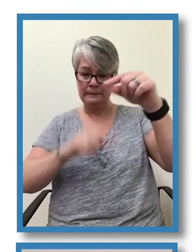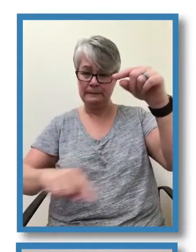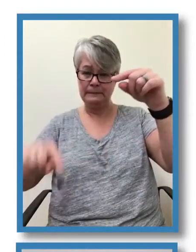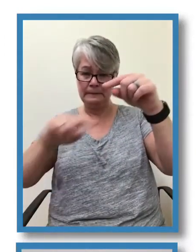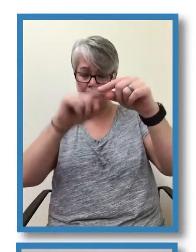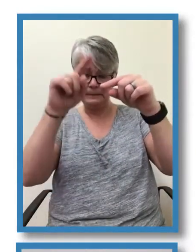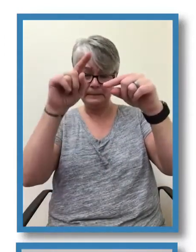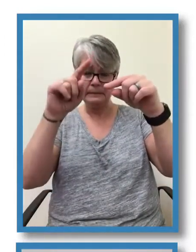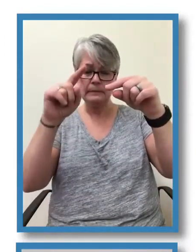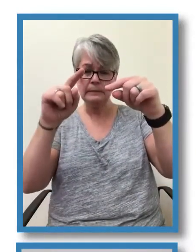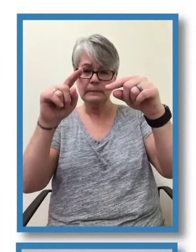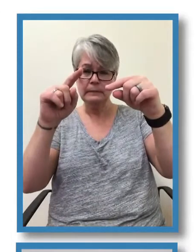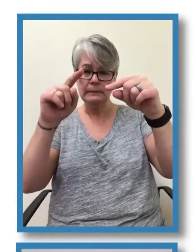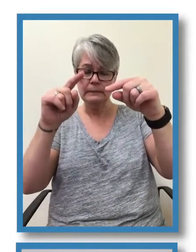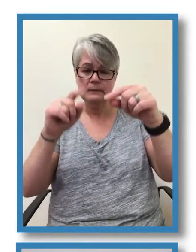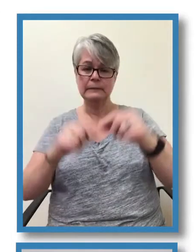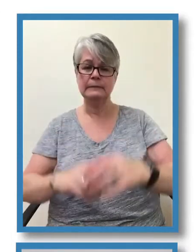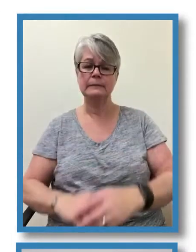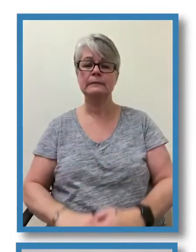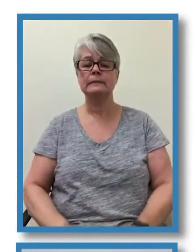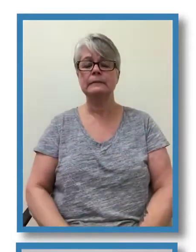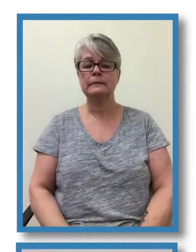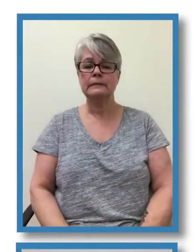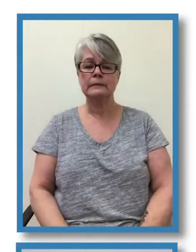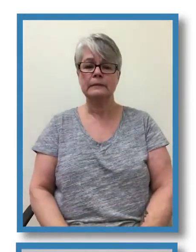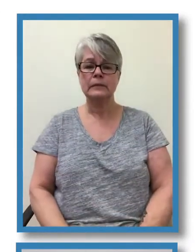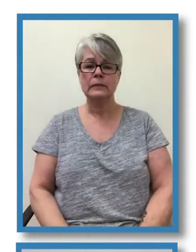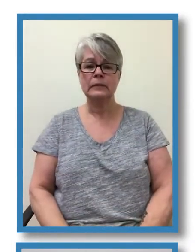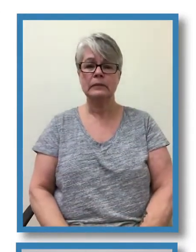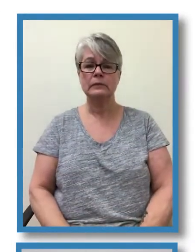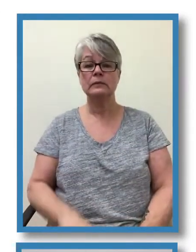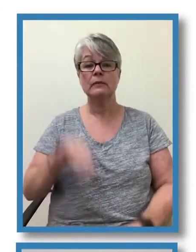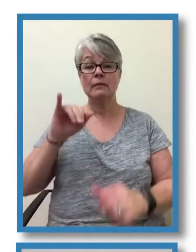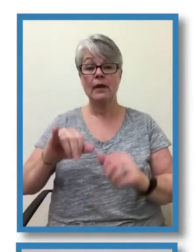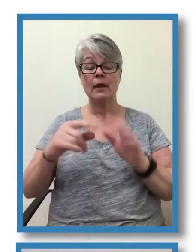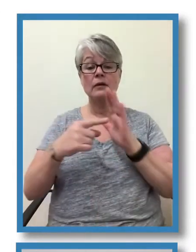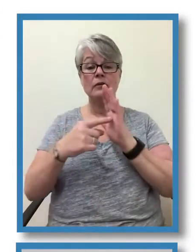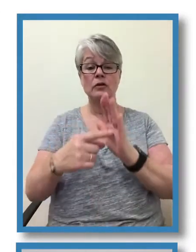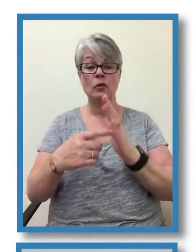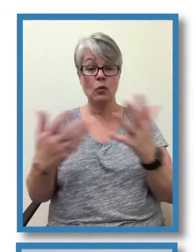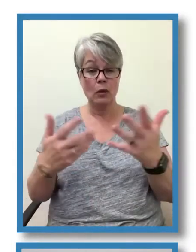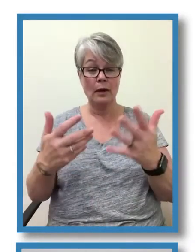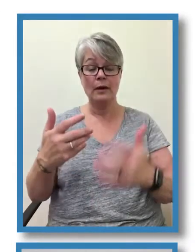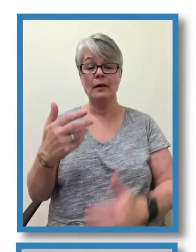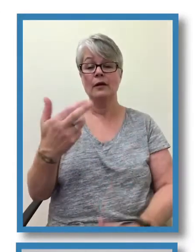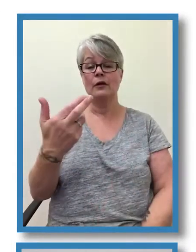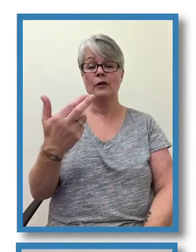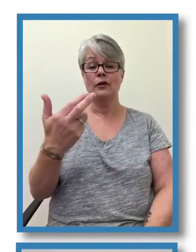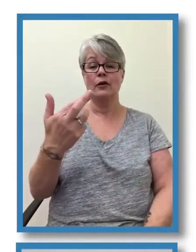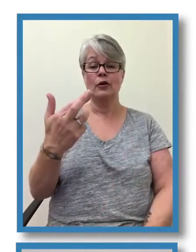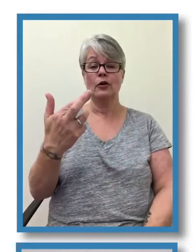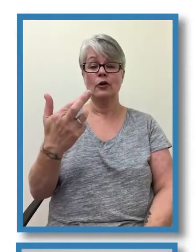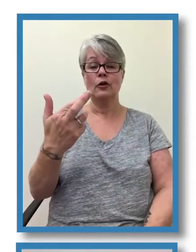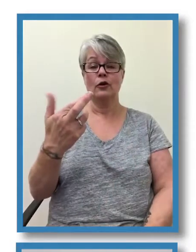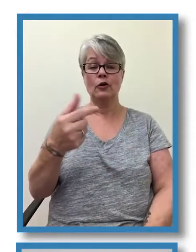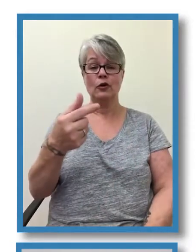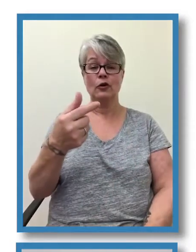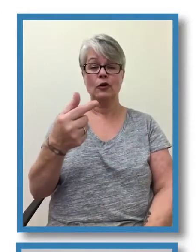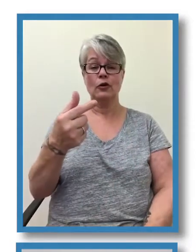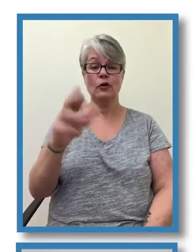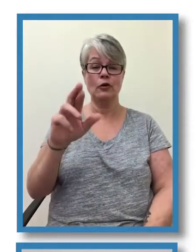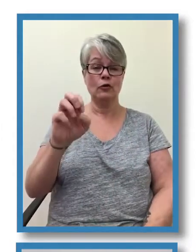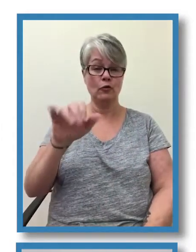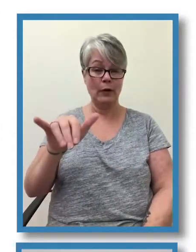small strokes. So a person with high blood pressure for many years, diabetes, smoking,